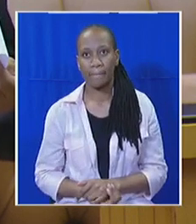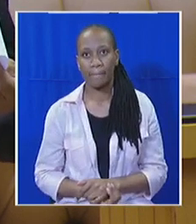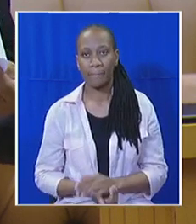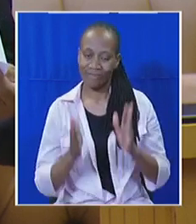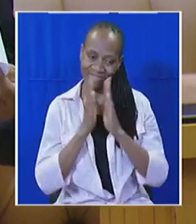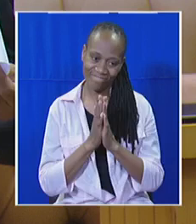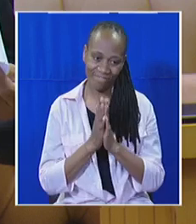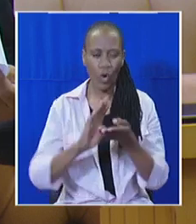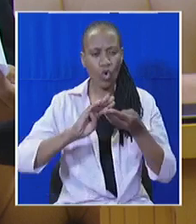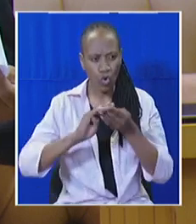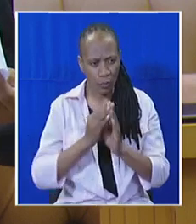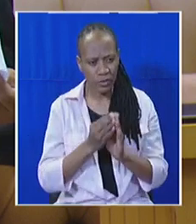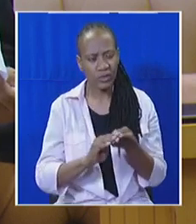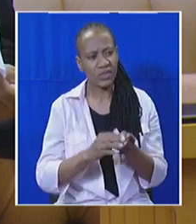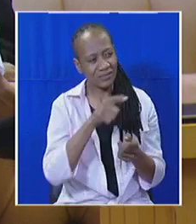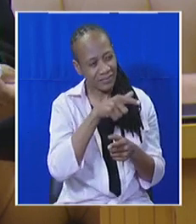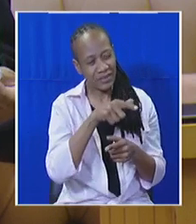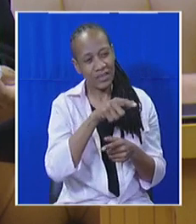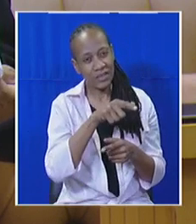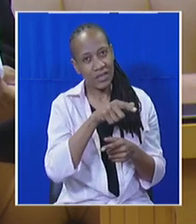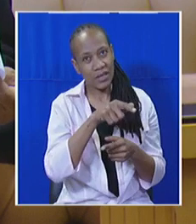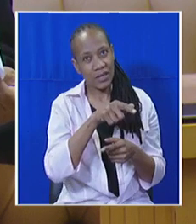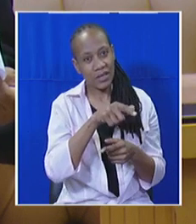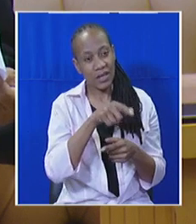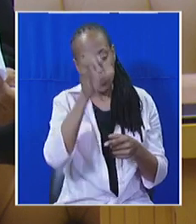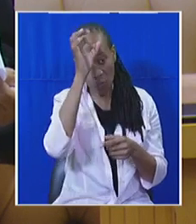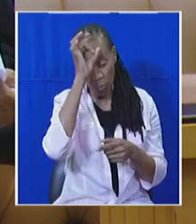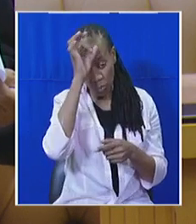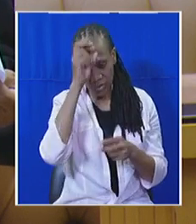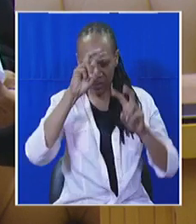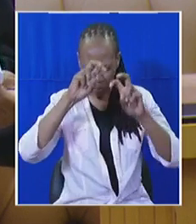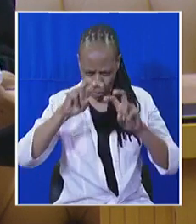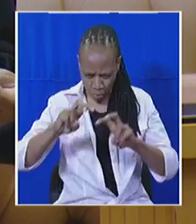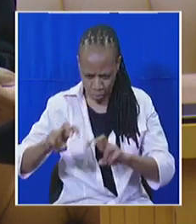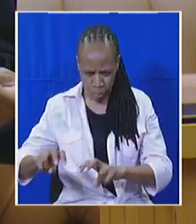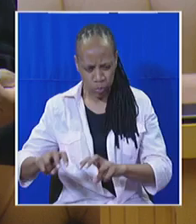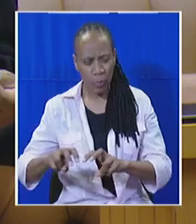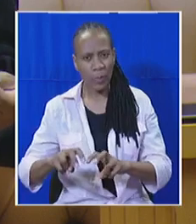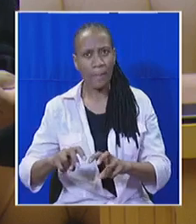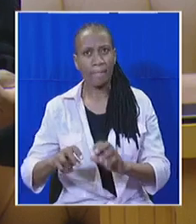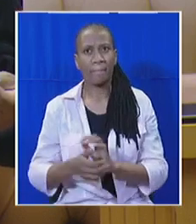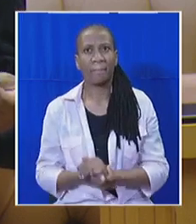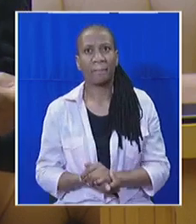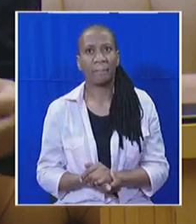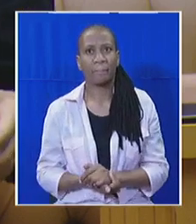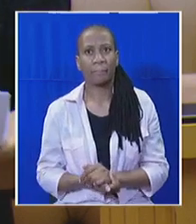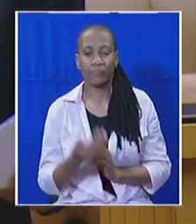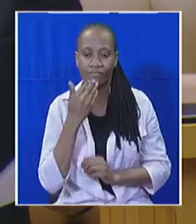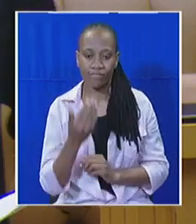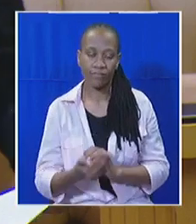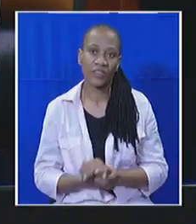upon the community of Siloam to assist the South African police in the investigation into the murder of Warrant Officer Mabada. I so